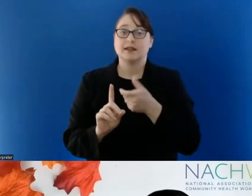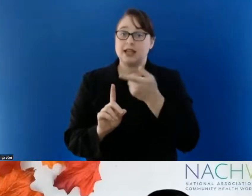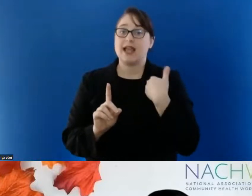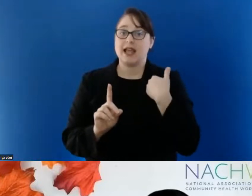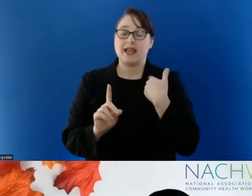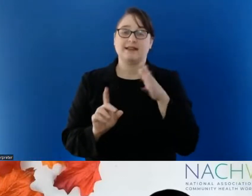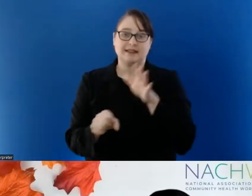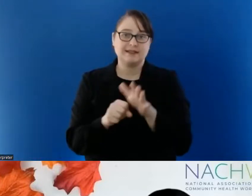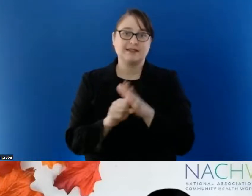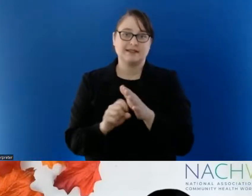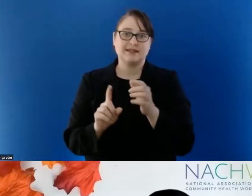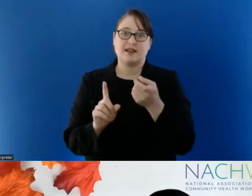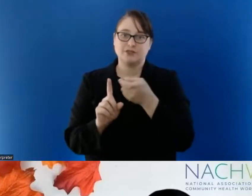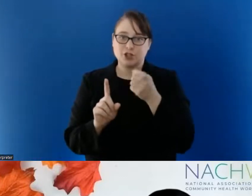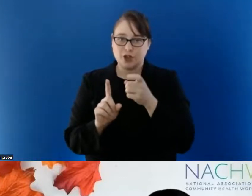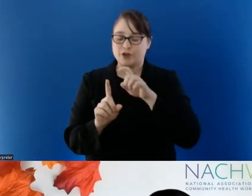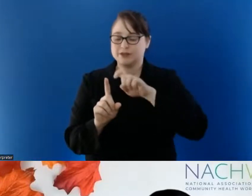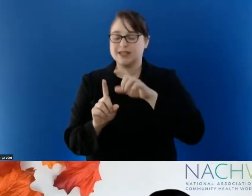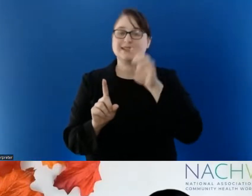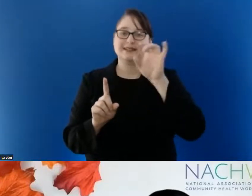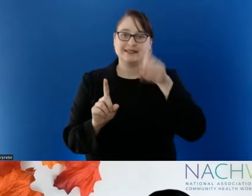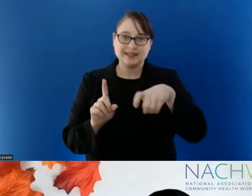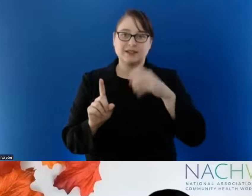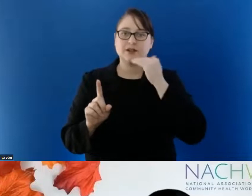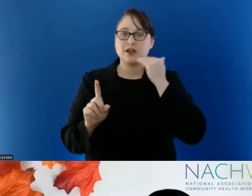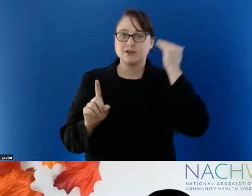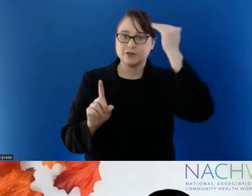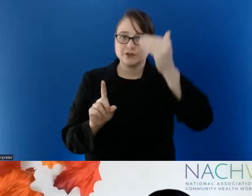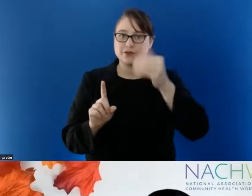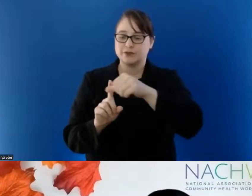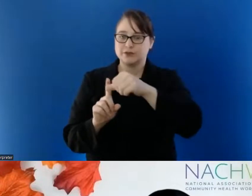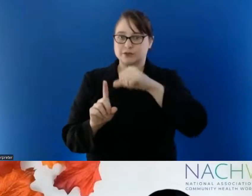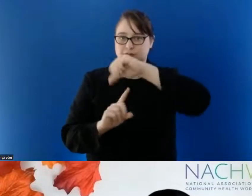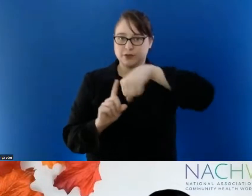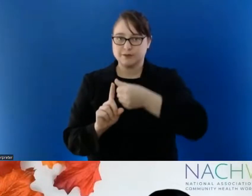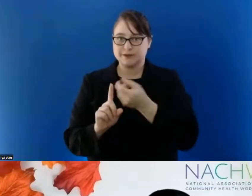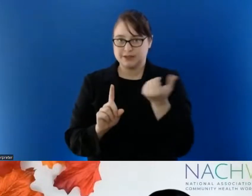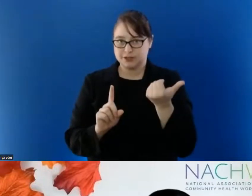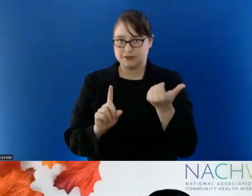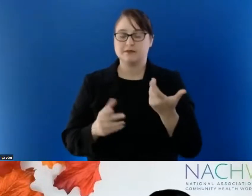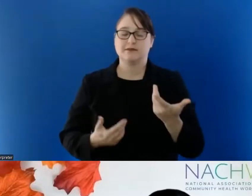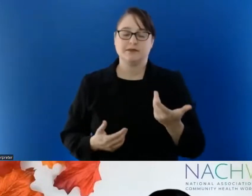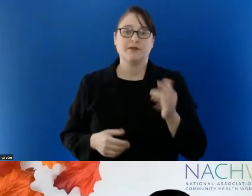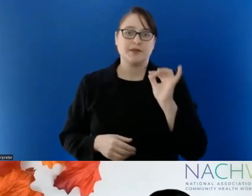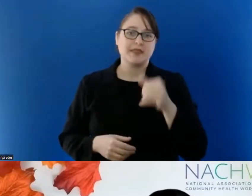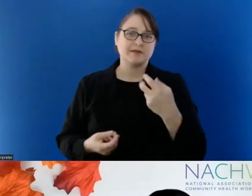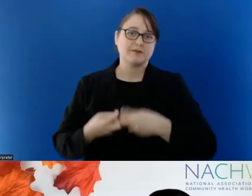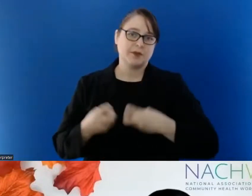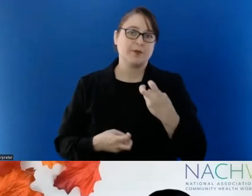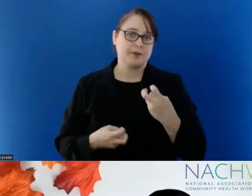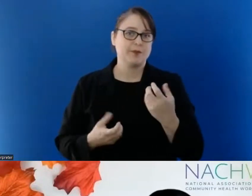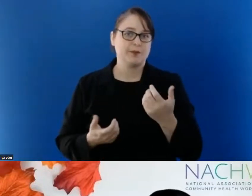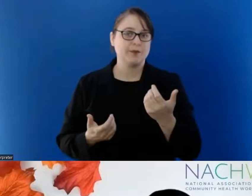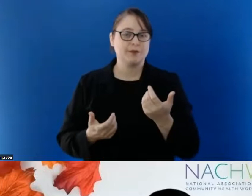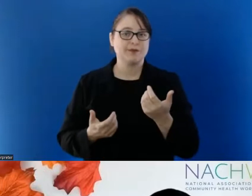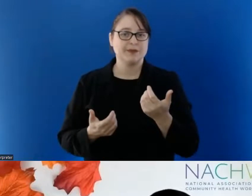foreskin, and they needed adult circumcision. So scarring is an issue with these with this monkeypox outbreak, and it depends